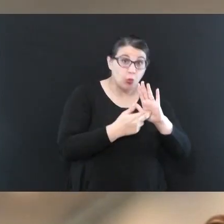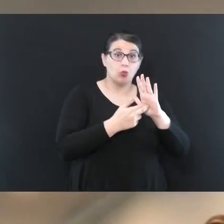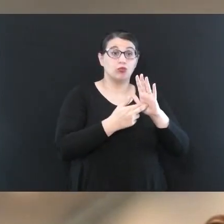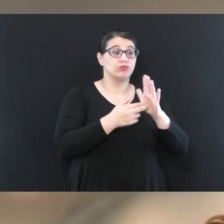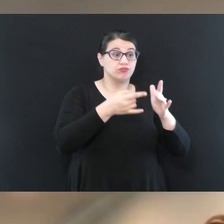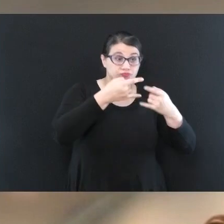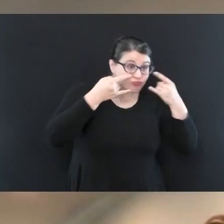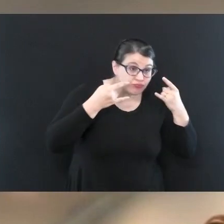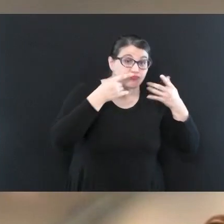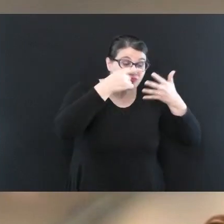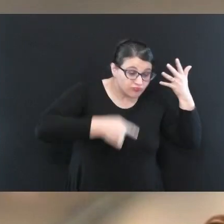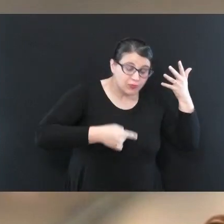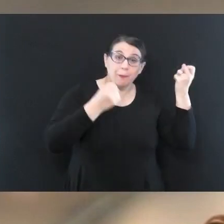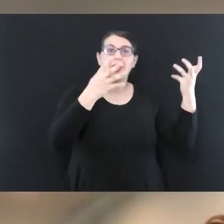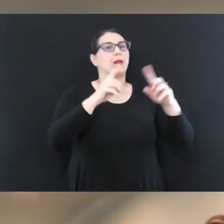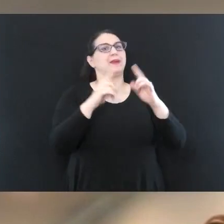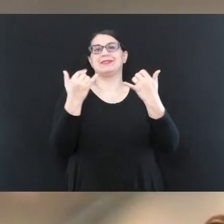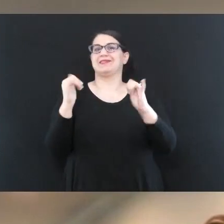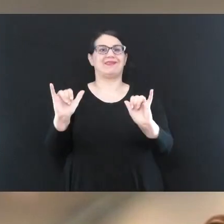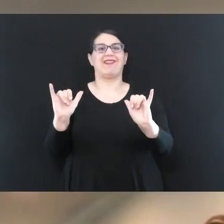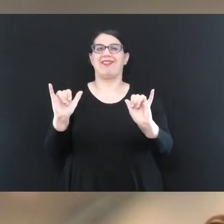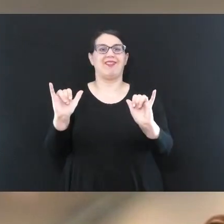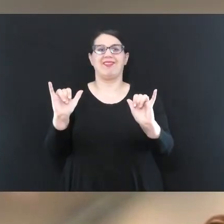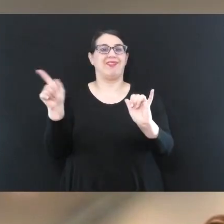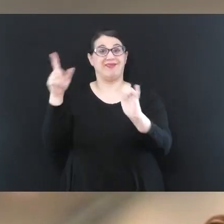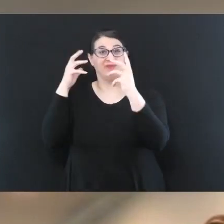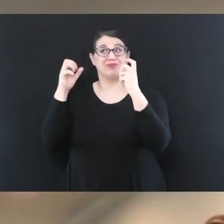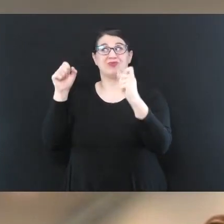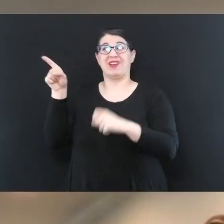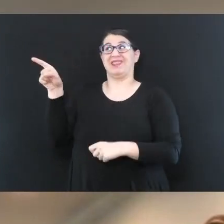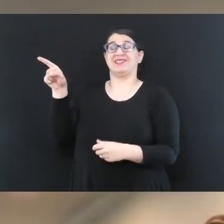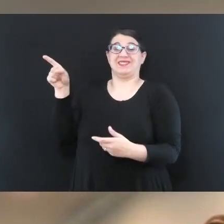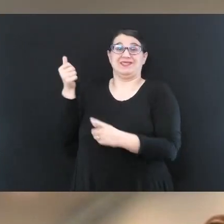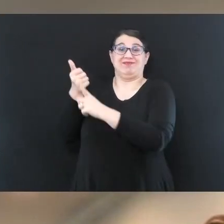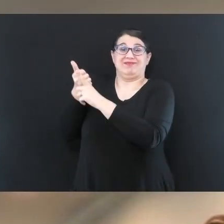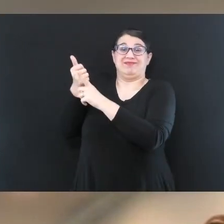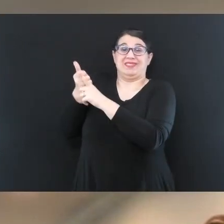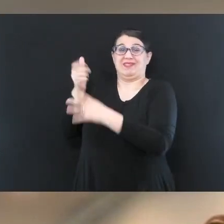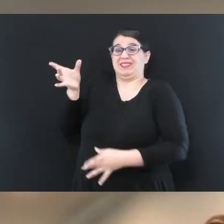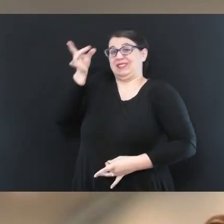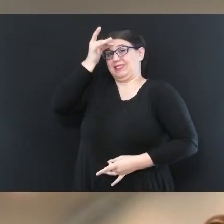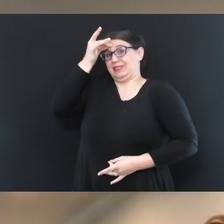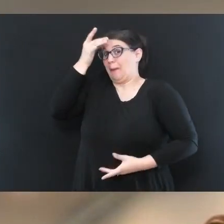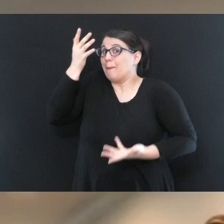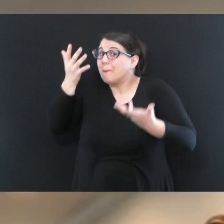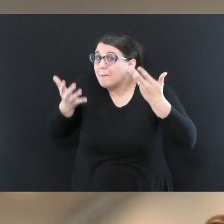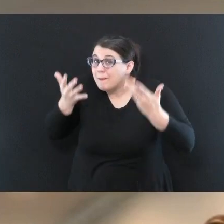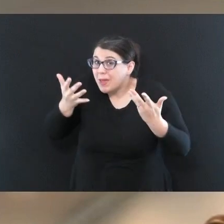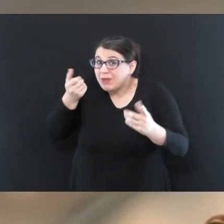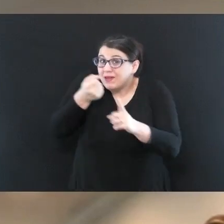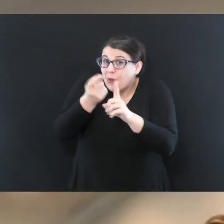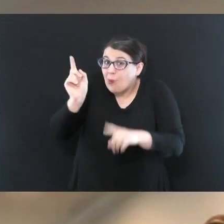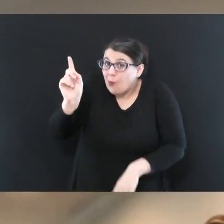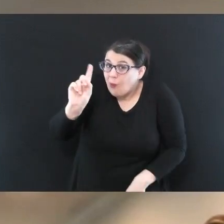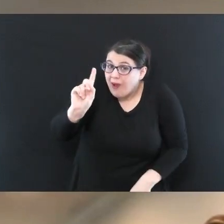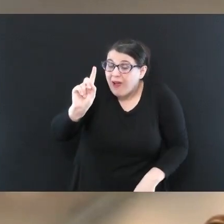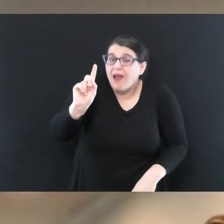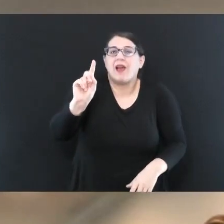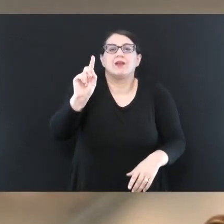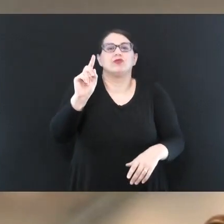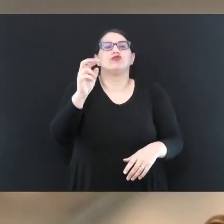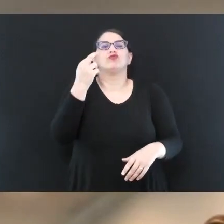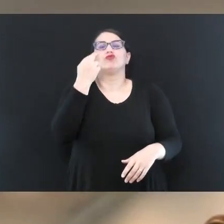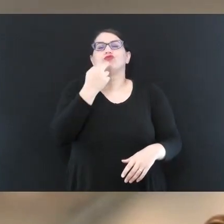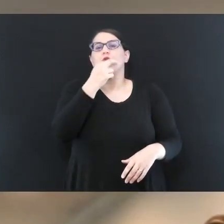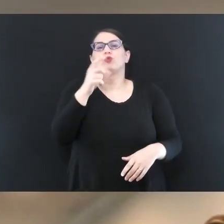have evidence that there's been a spreading event at the White House and perhaps even at the Rose Garden celebration, which is outside.